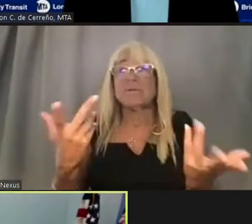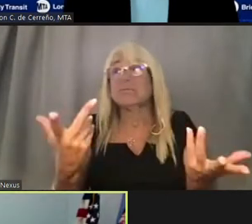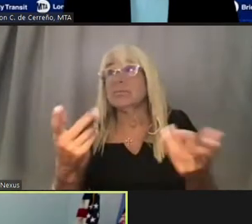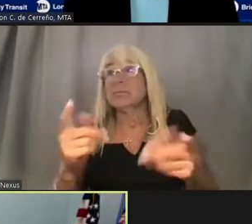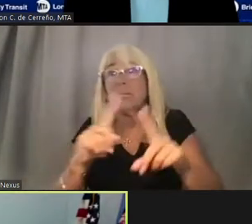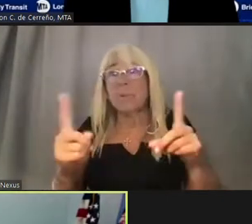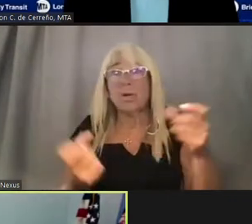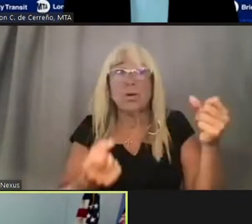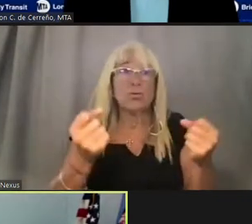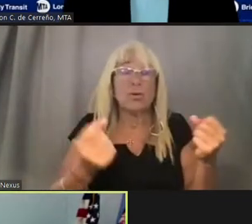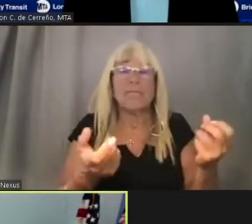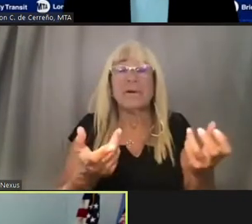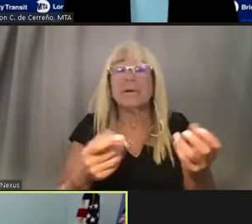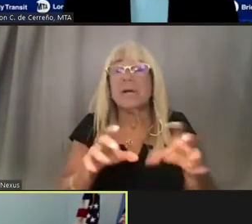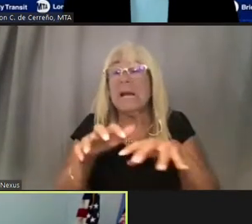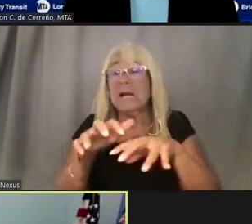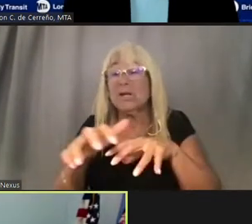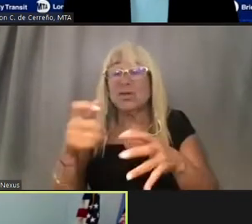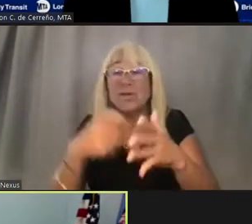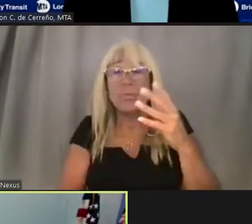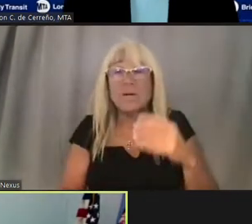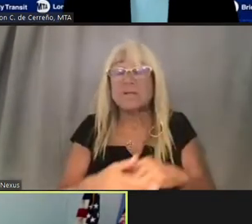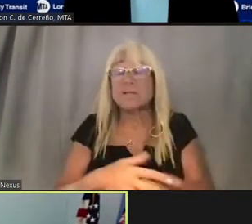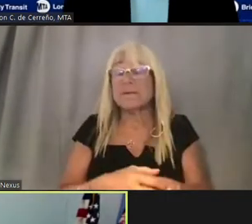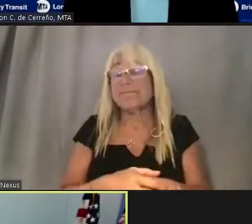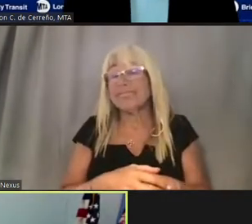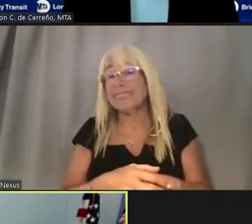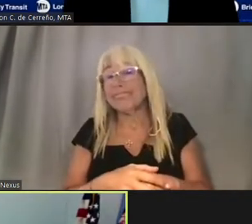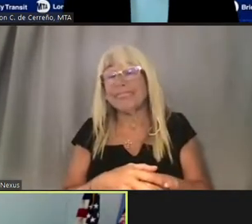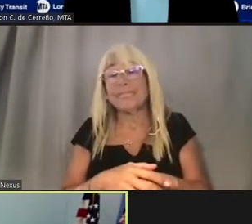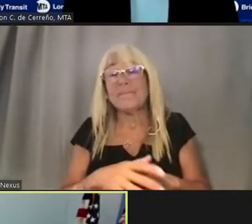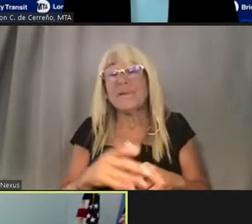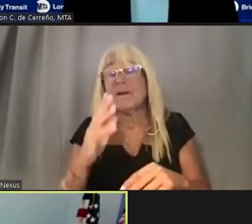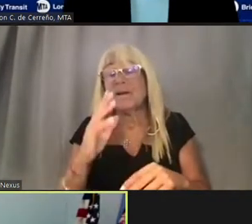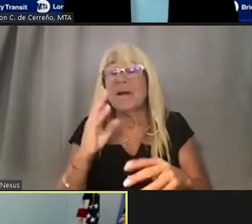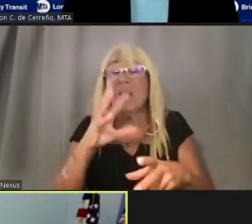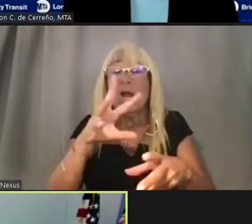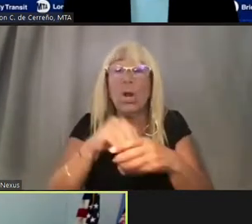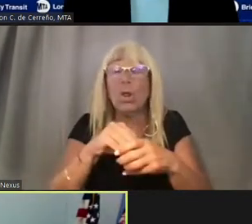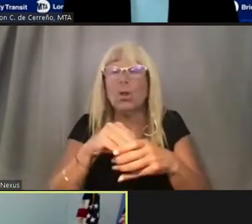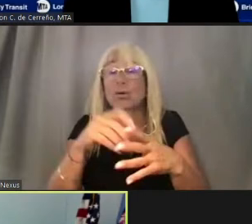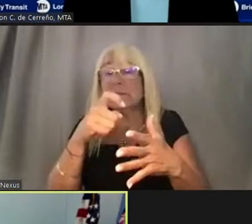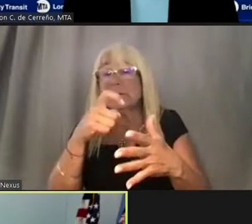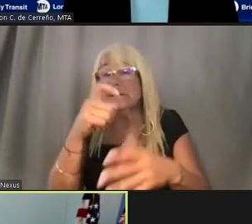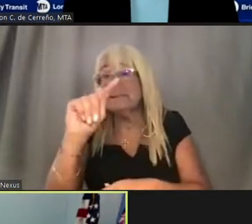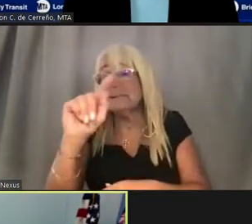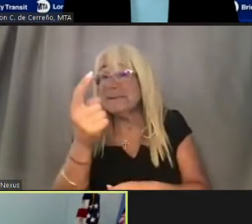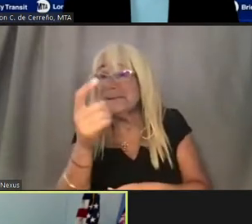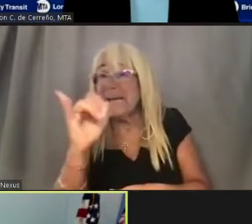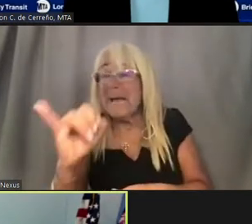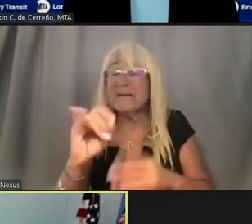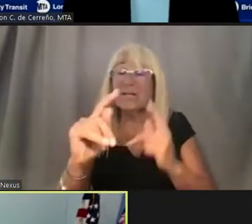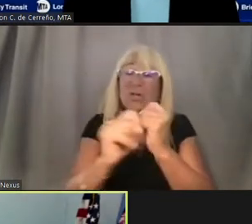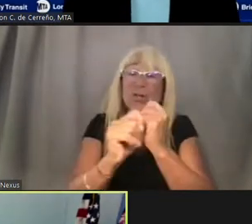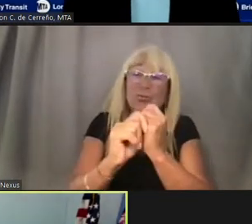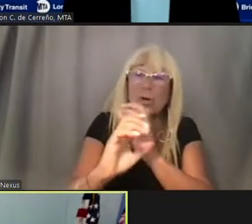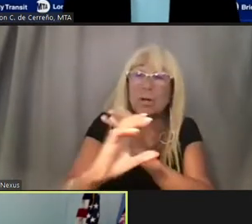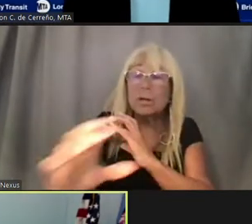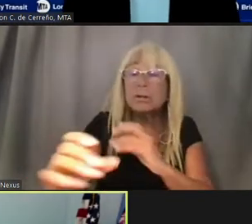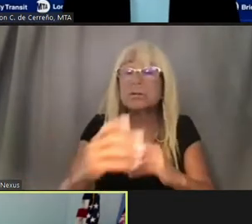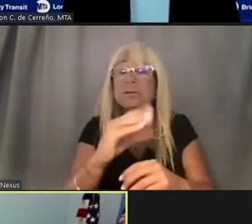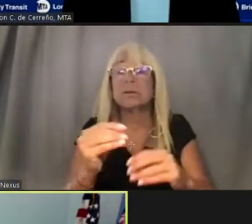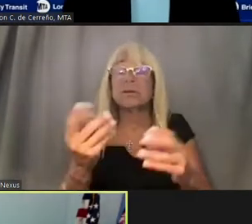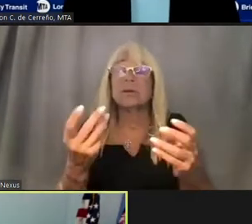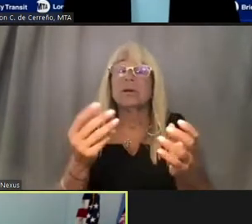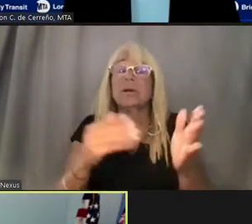congestion pricing is anti-drivers which includes taxi drivers truck drivers app-based providers and